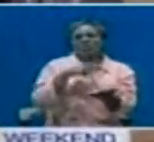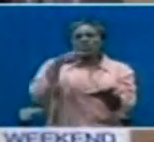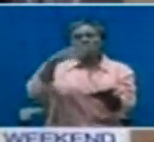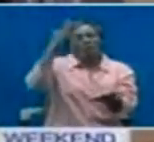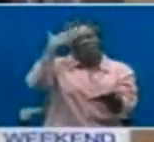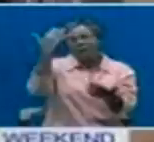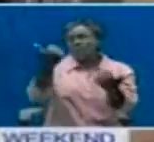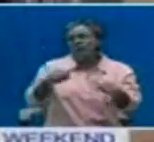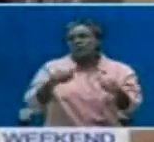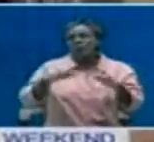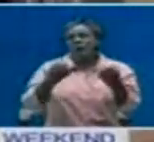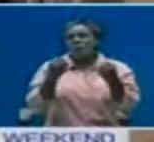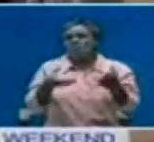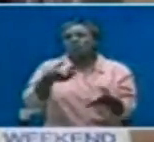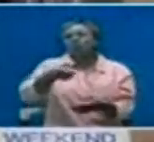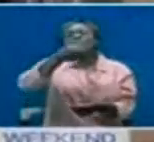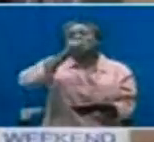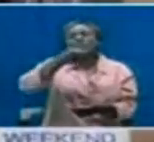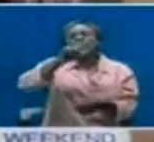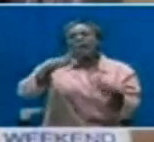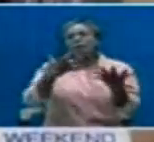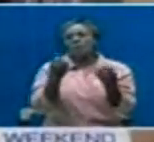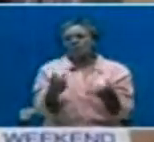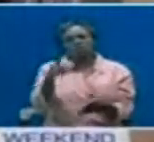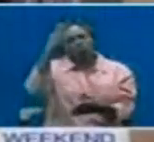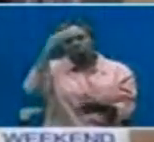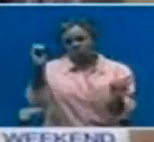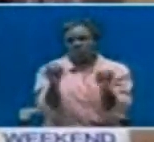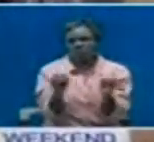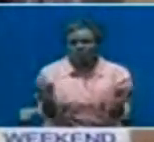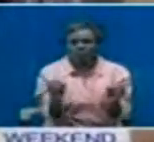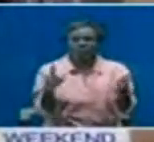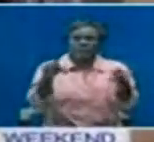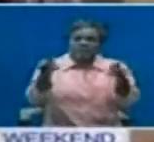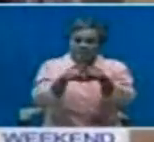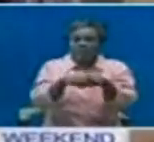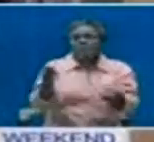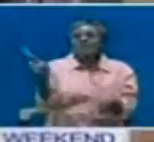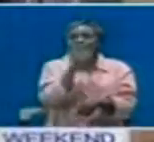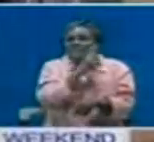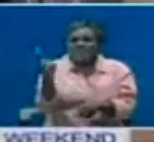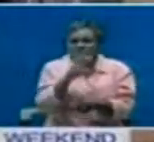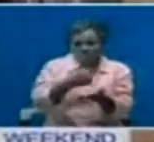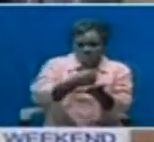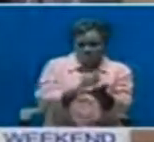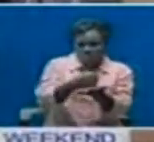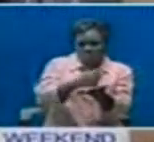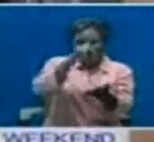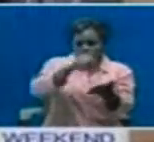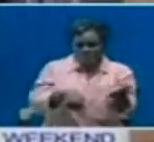know how much or dosage that you need to give the individual. And the risk of herbal medication is